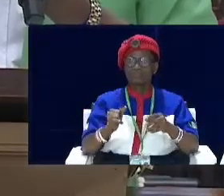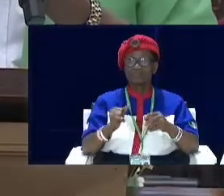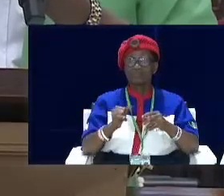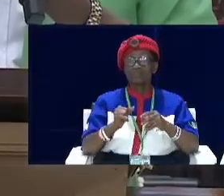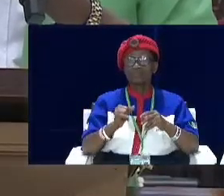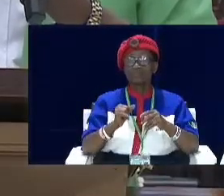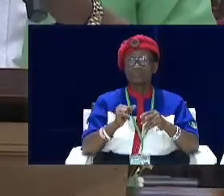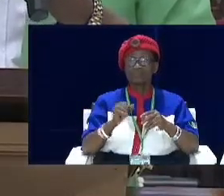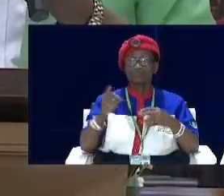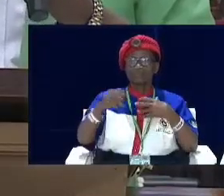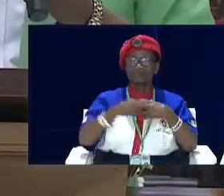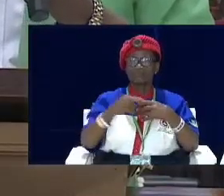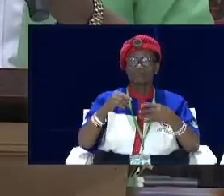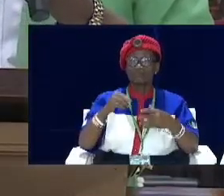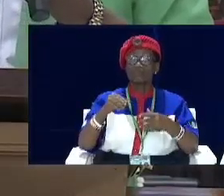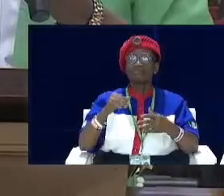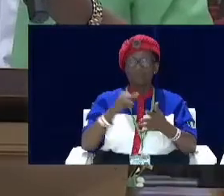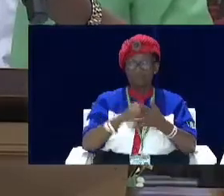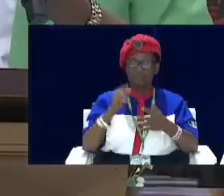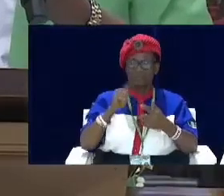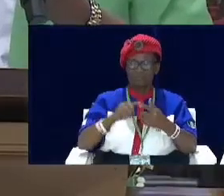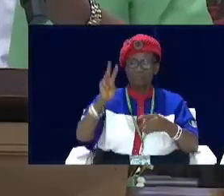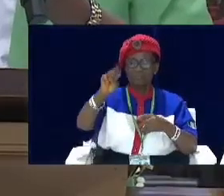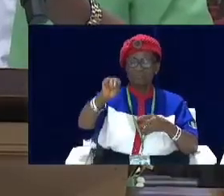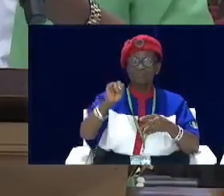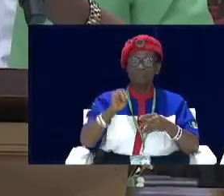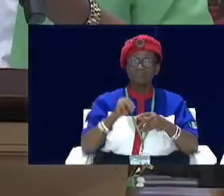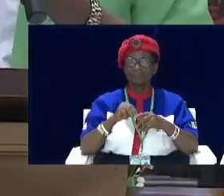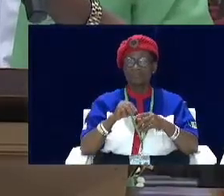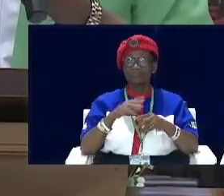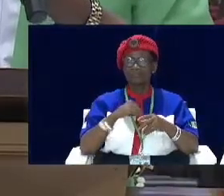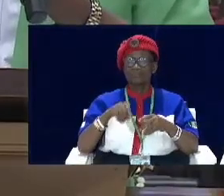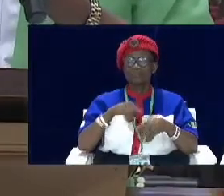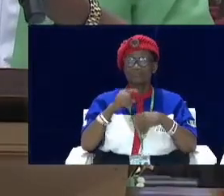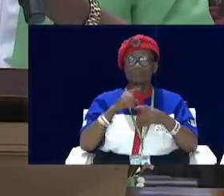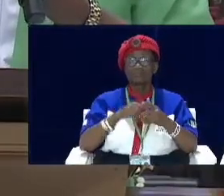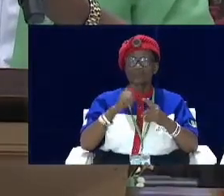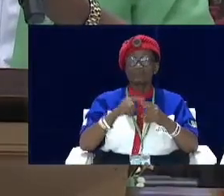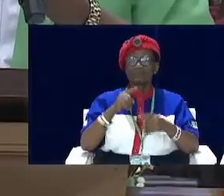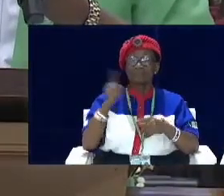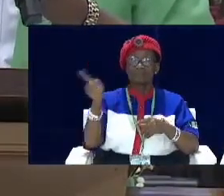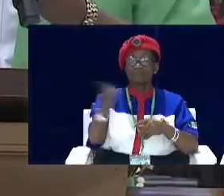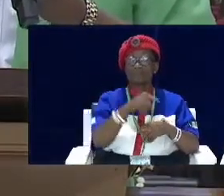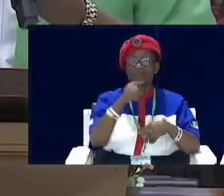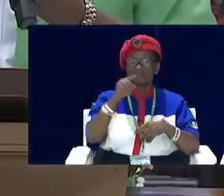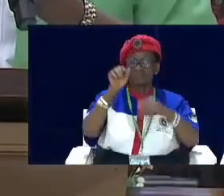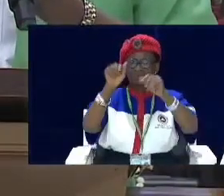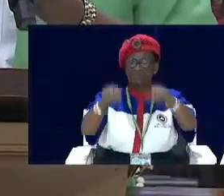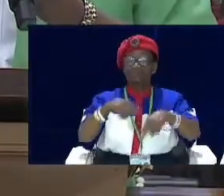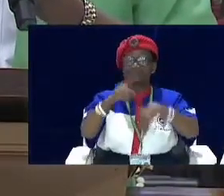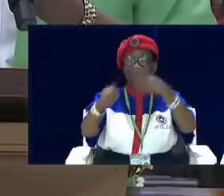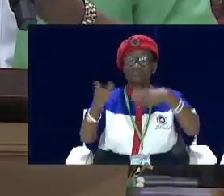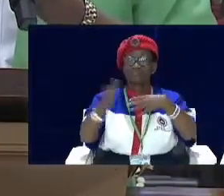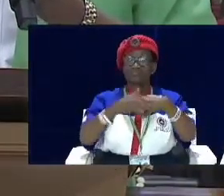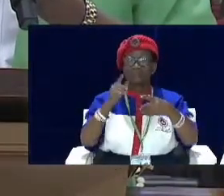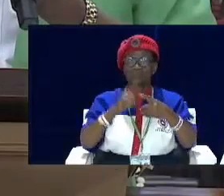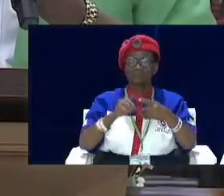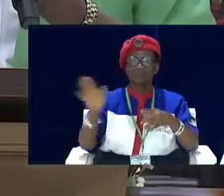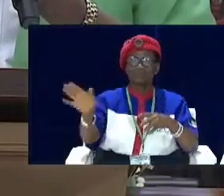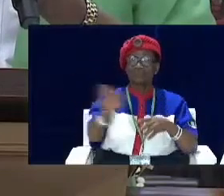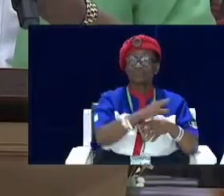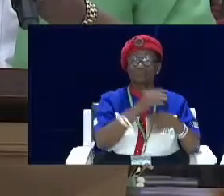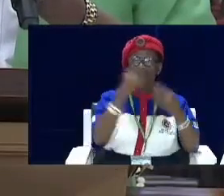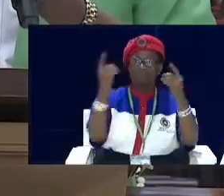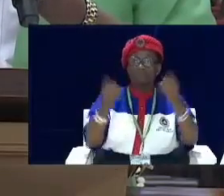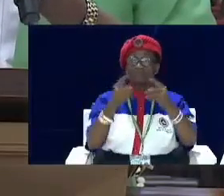quickly. Return to them. Yes, and then you can go back to your seat. And we'll